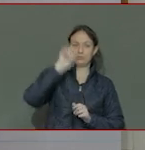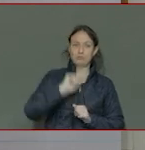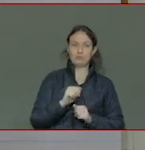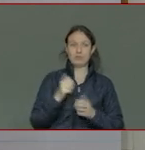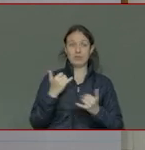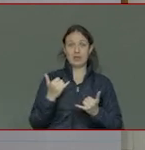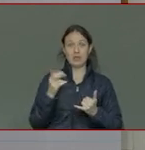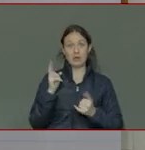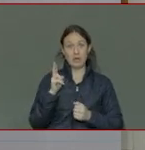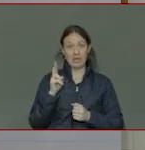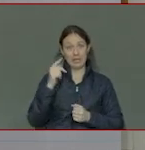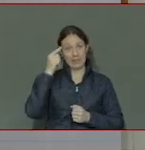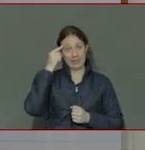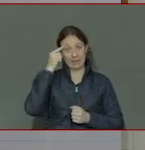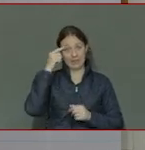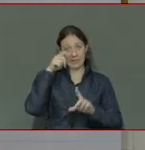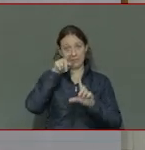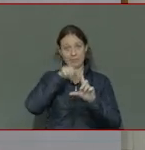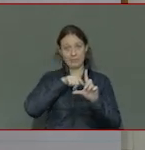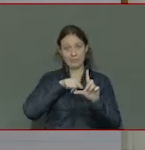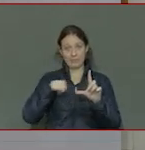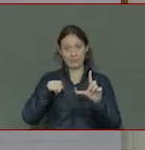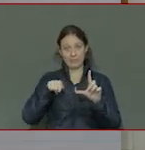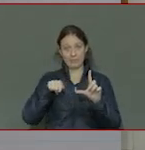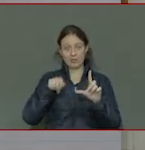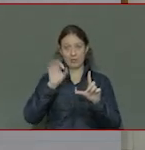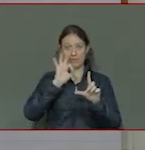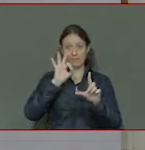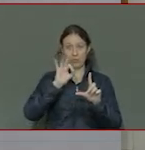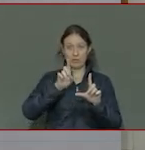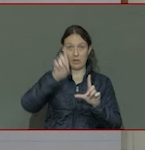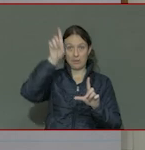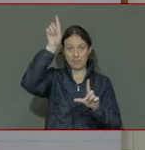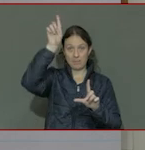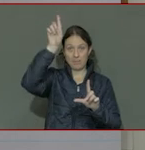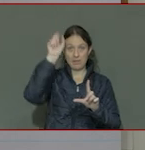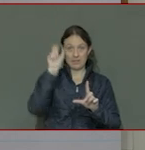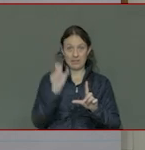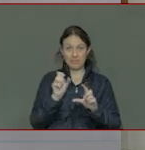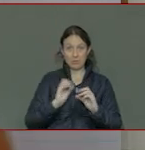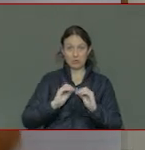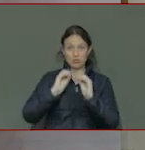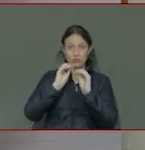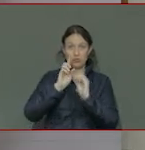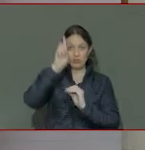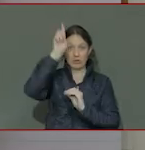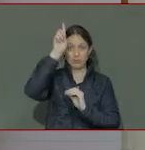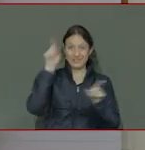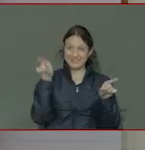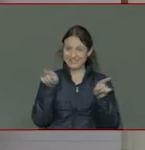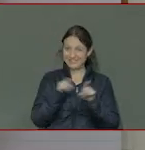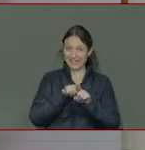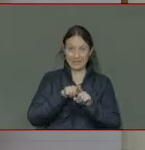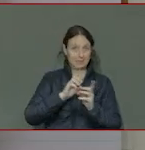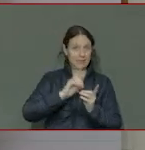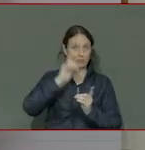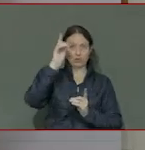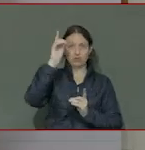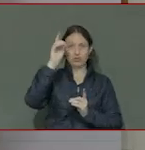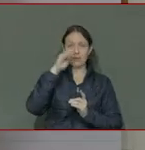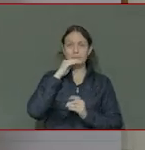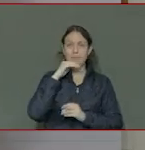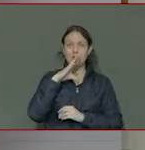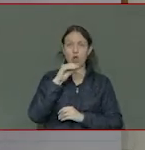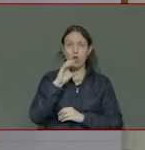hands again, the force is upwards, the person is going upwards, same direction, so it is